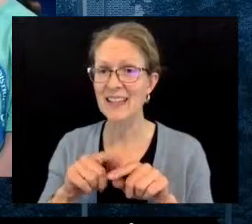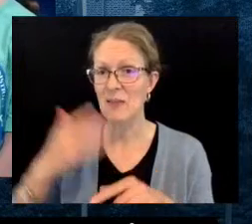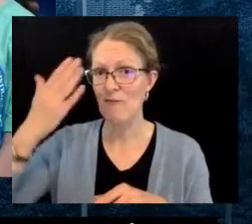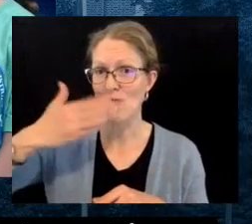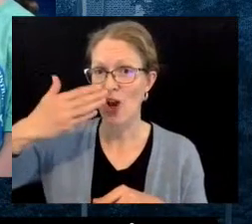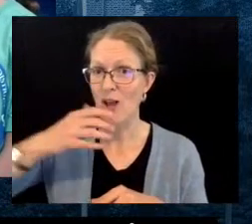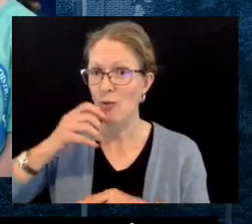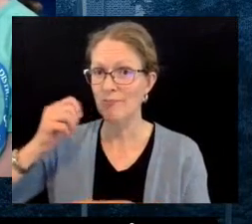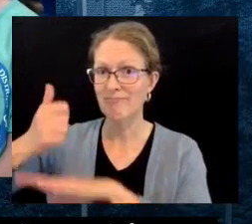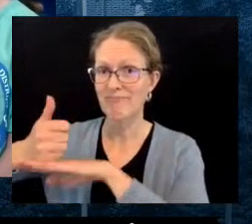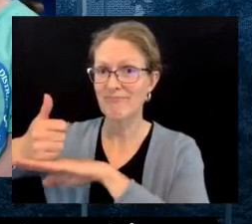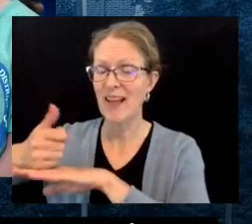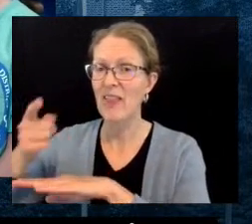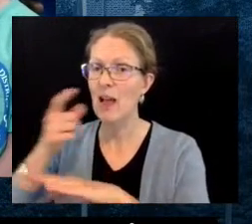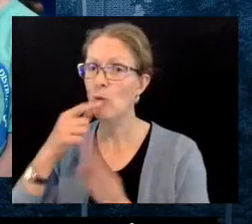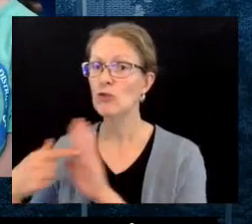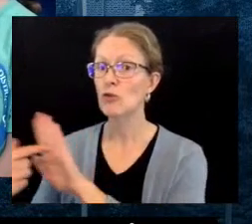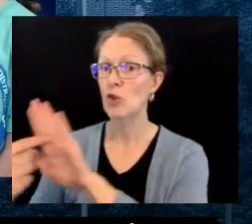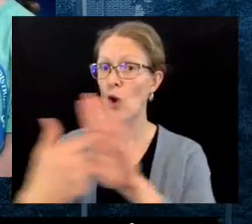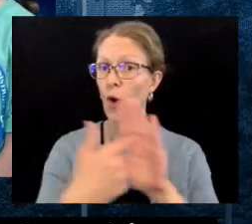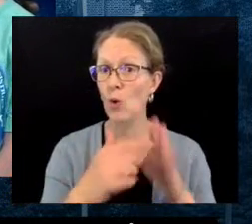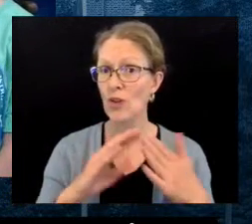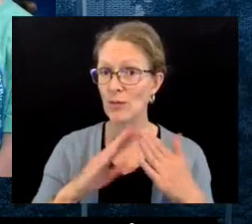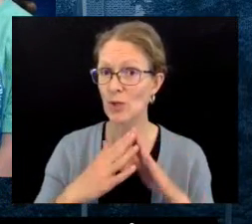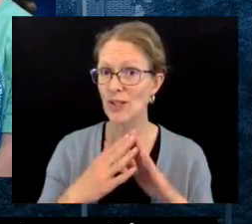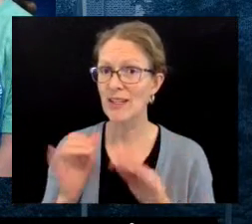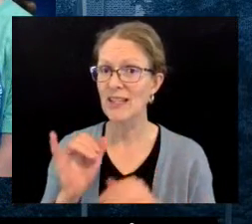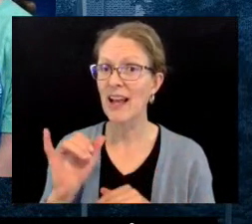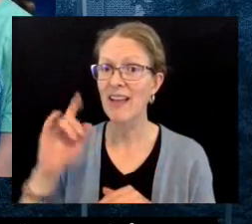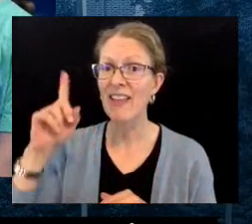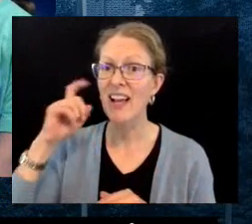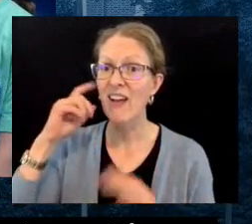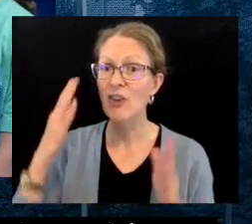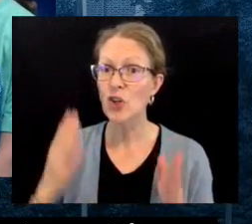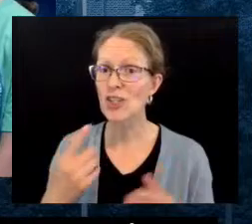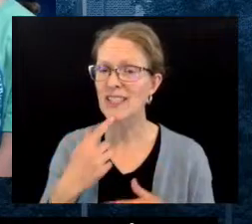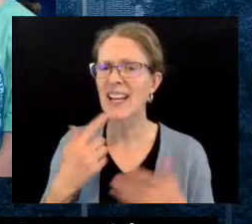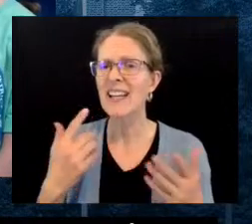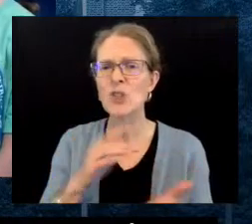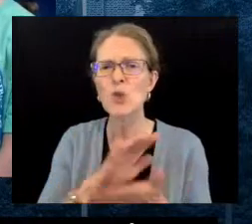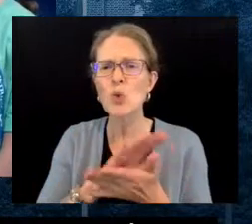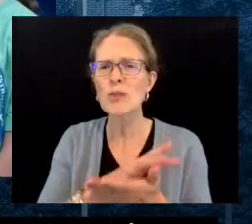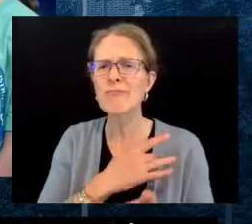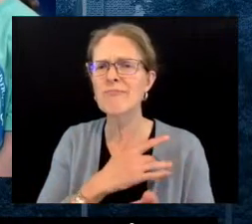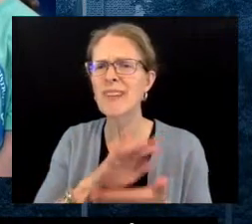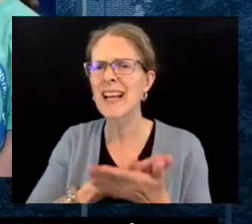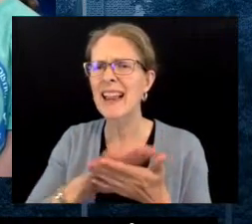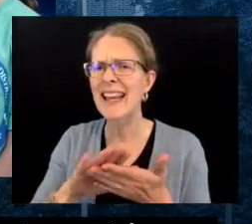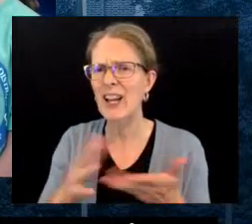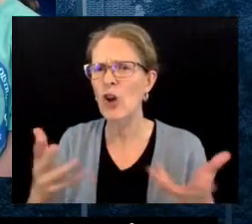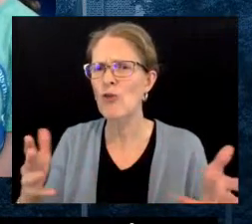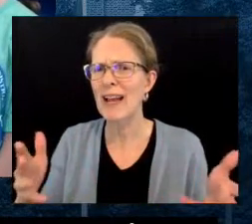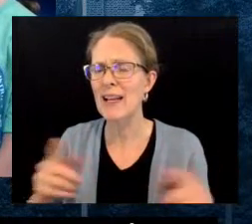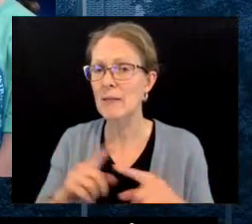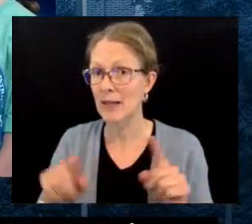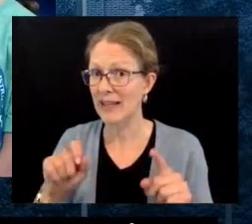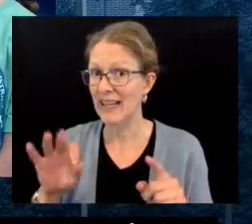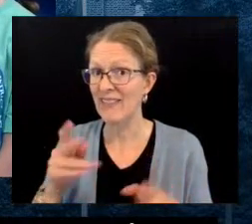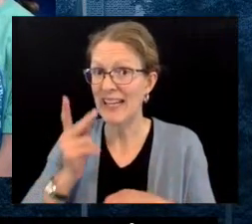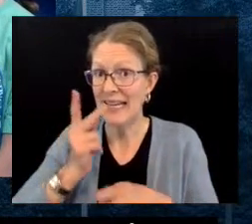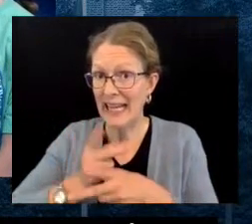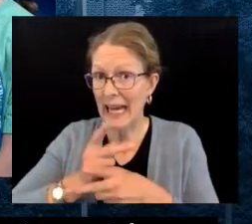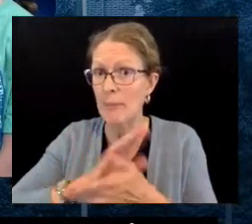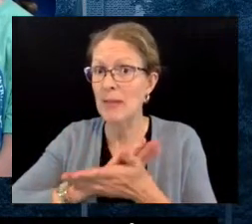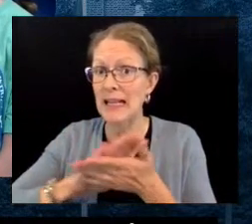going to be a beacon to the community. Just as the governor said, the schools are very clean already, but if we keep them clean and we can show these kids can be a